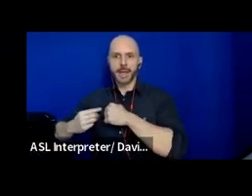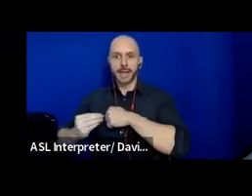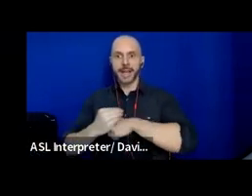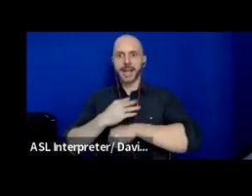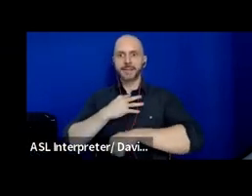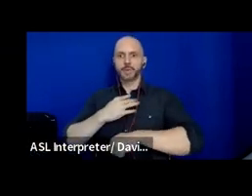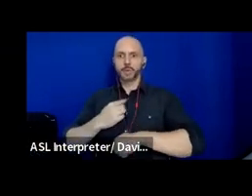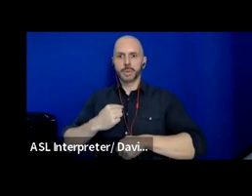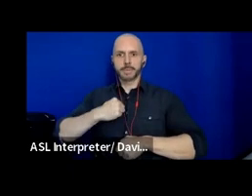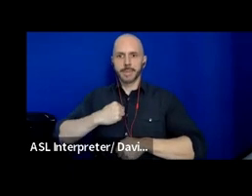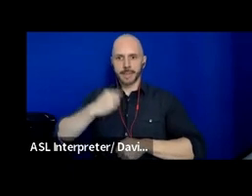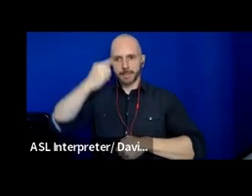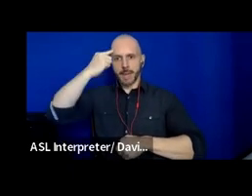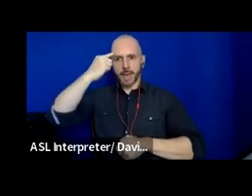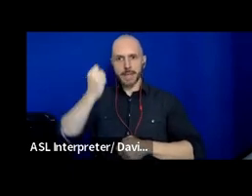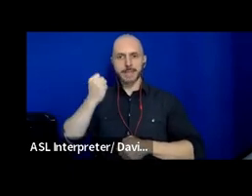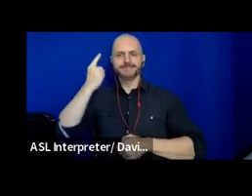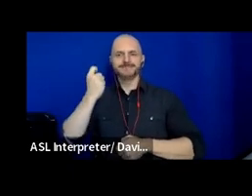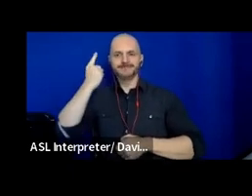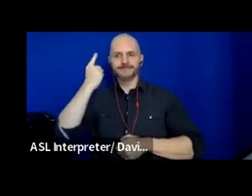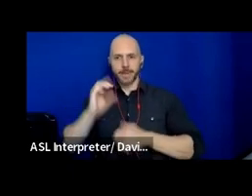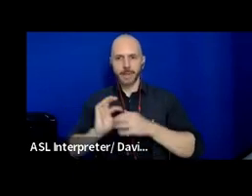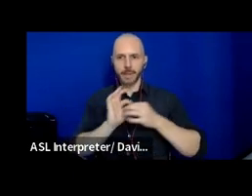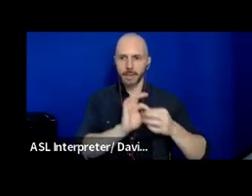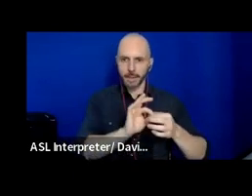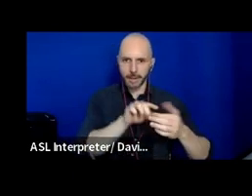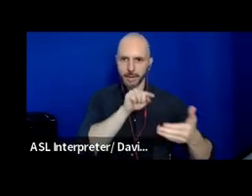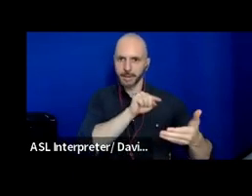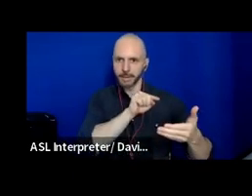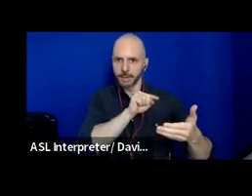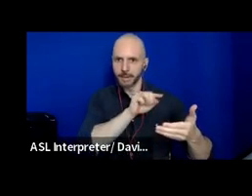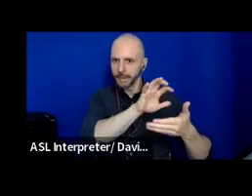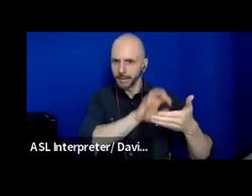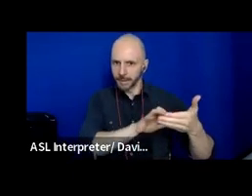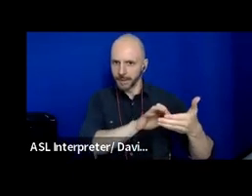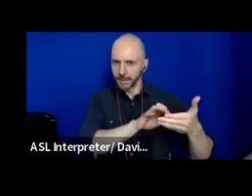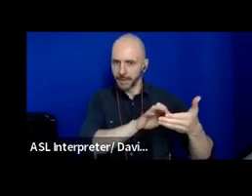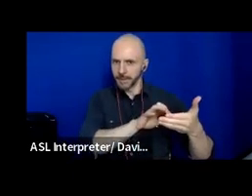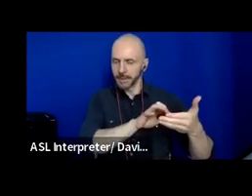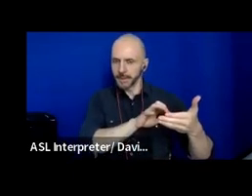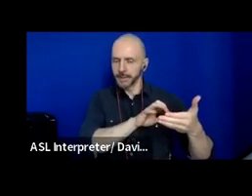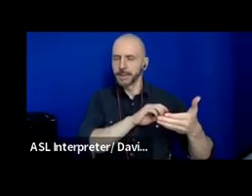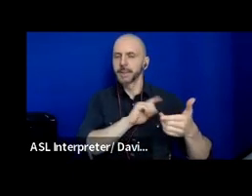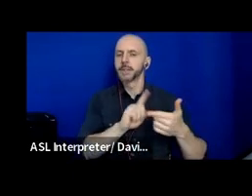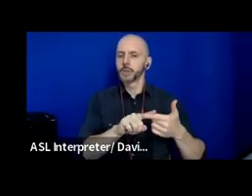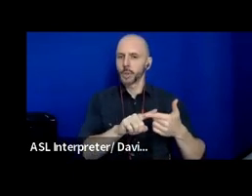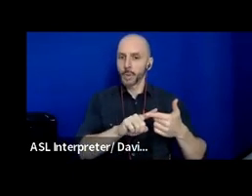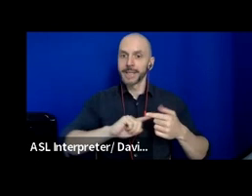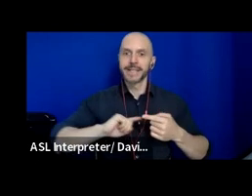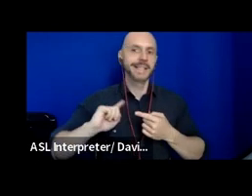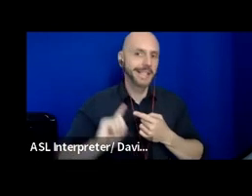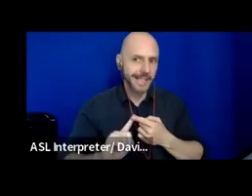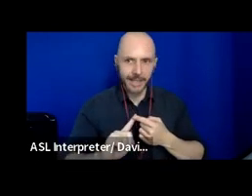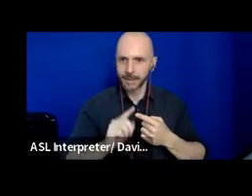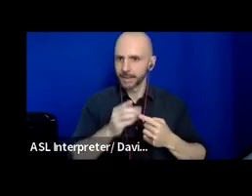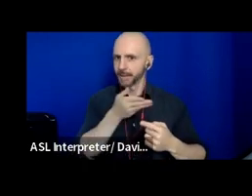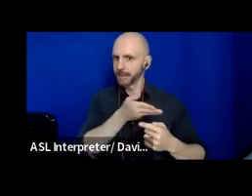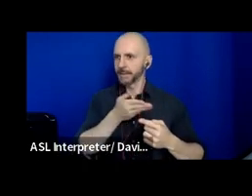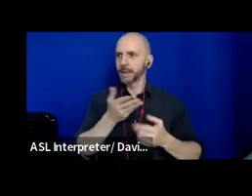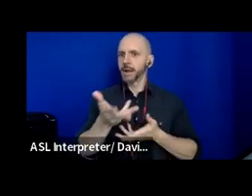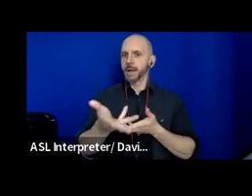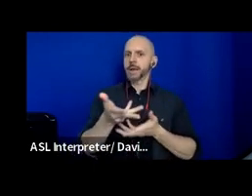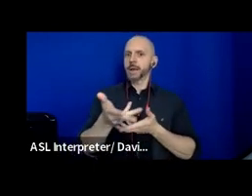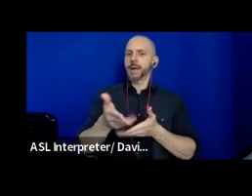interpret something to mean when we receive it, until we're able to actually have the clarifying conversation. And one of the things that in my work of